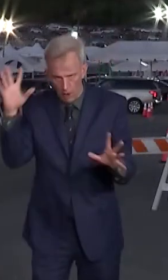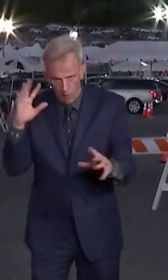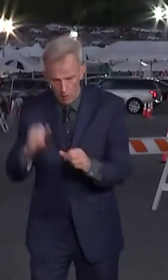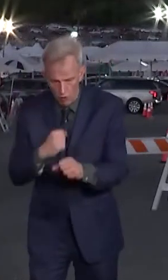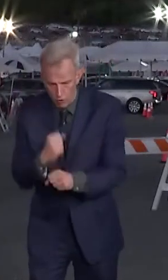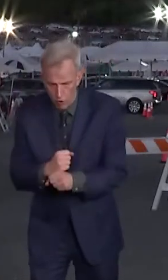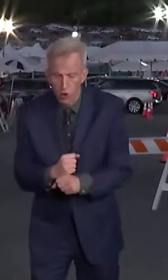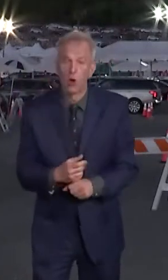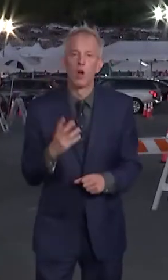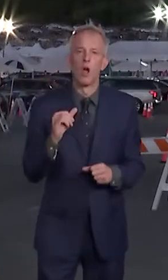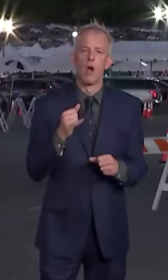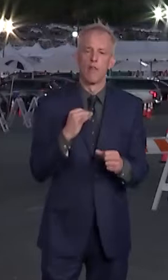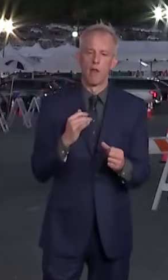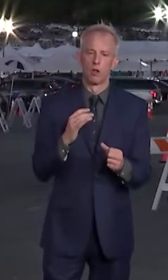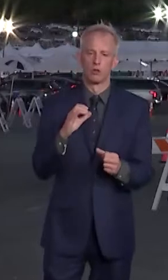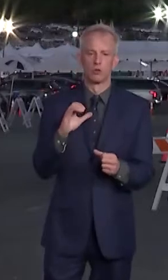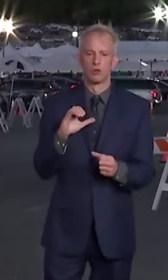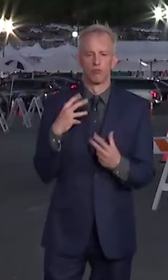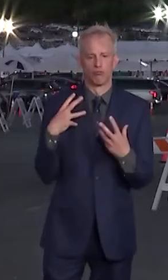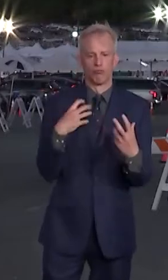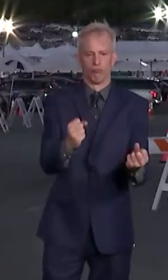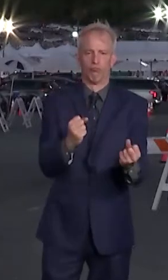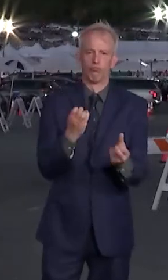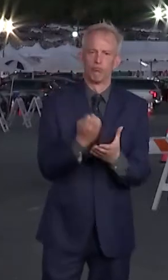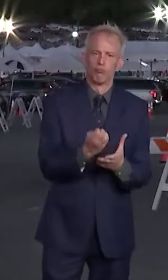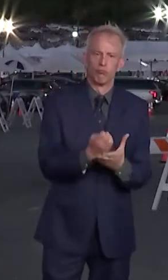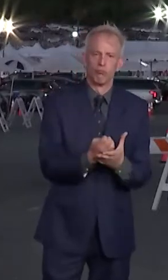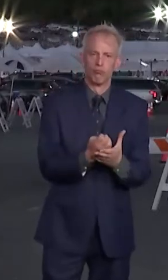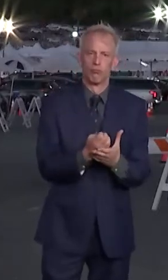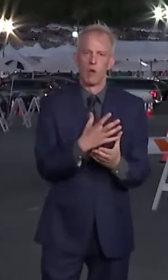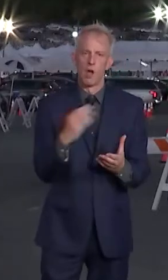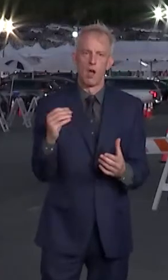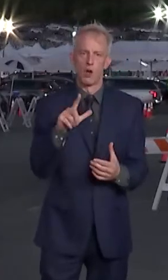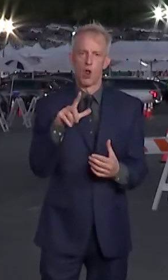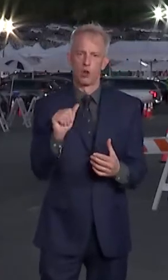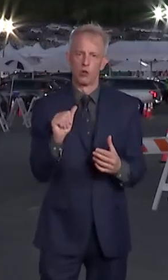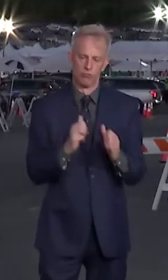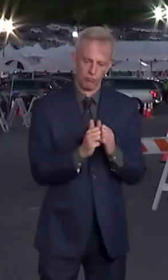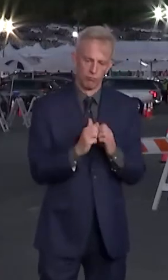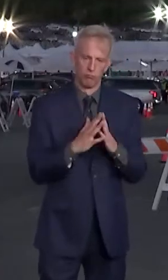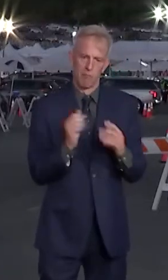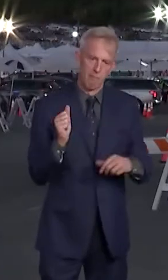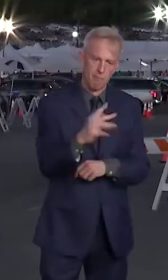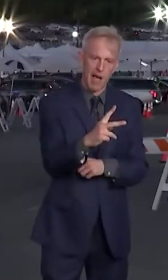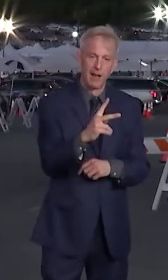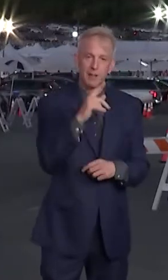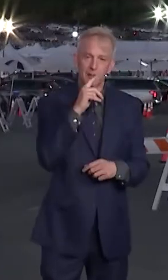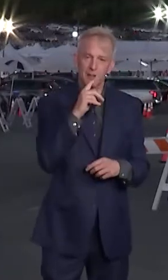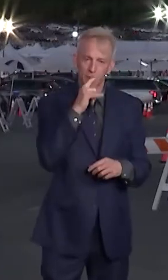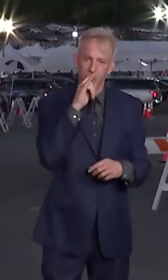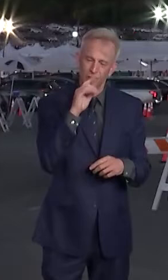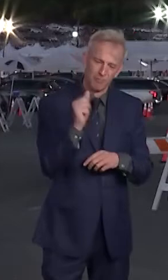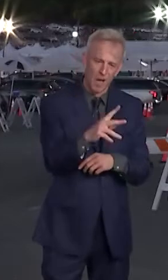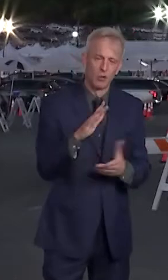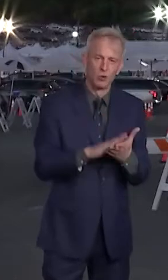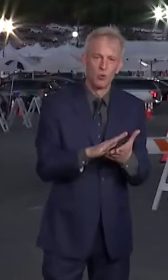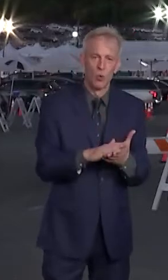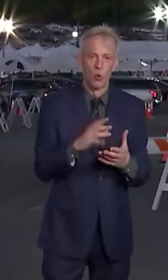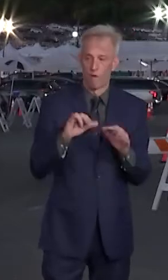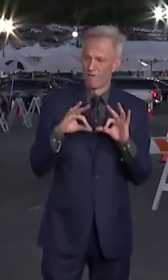a resurrected economy, towards a restored Los Angeles. Kids back in school, loved ones close